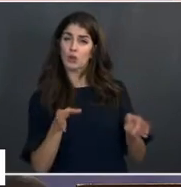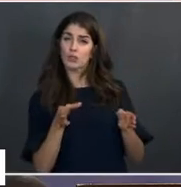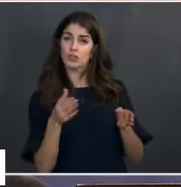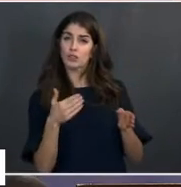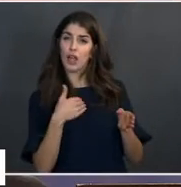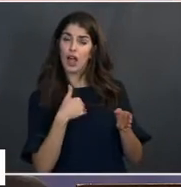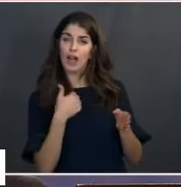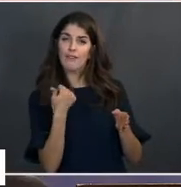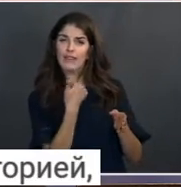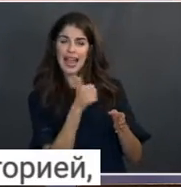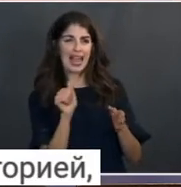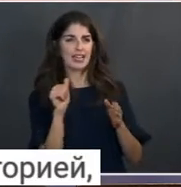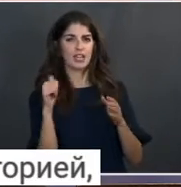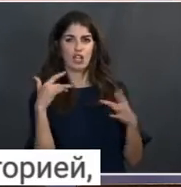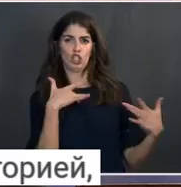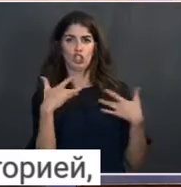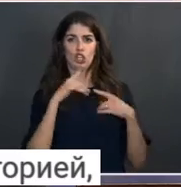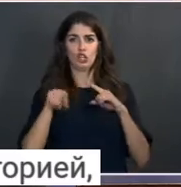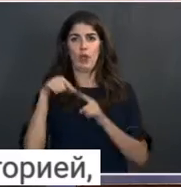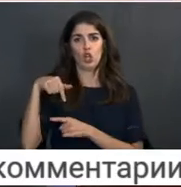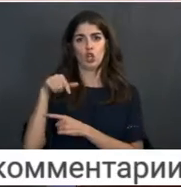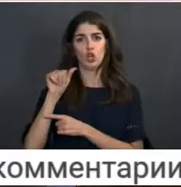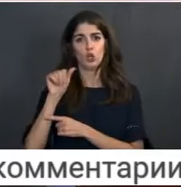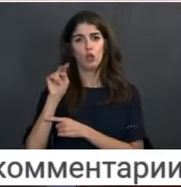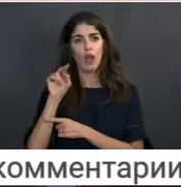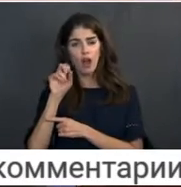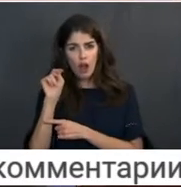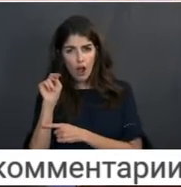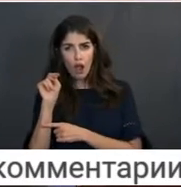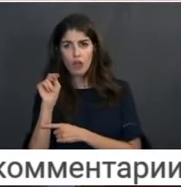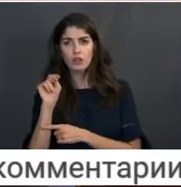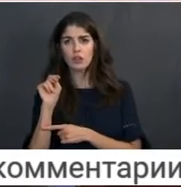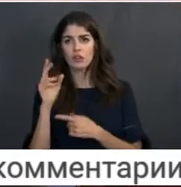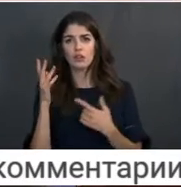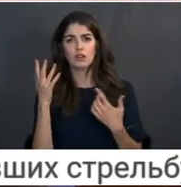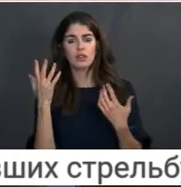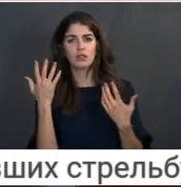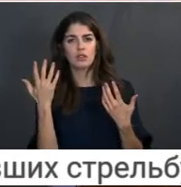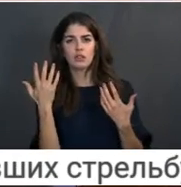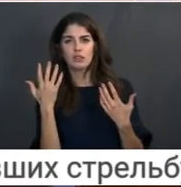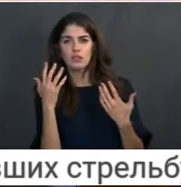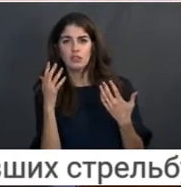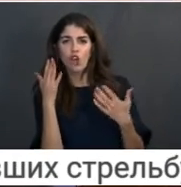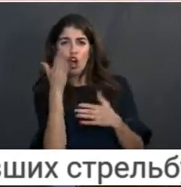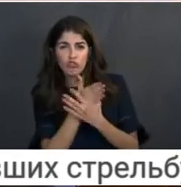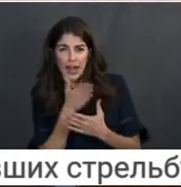concerns about a QAnon supporter, someone with a history of racist? Now we're seeing anti-Semitic comments,